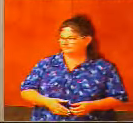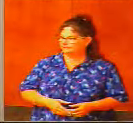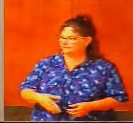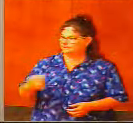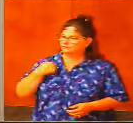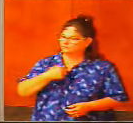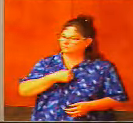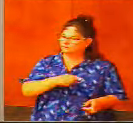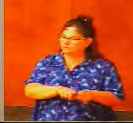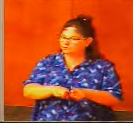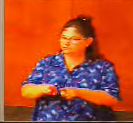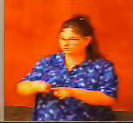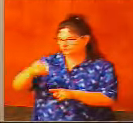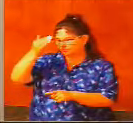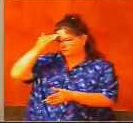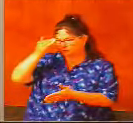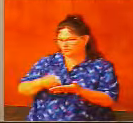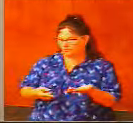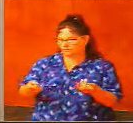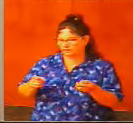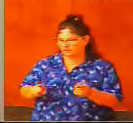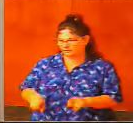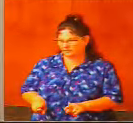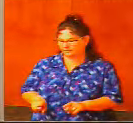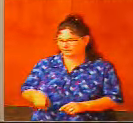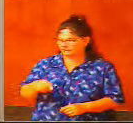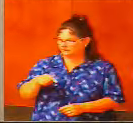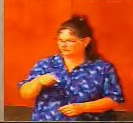We also know what happened to him.